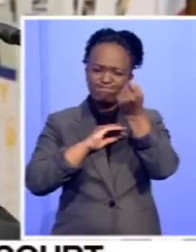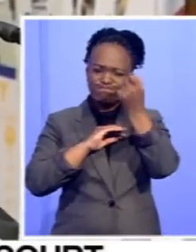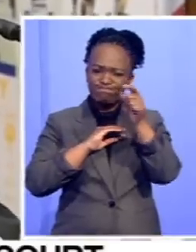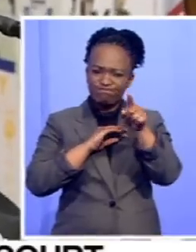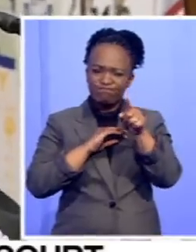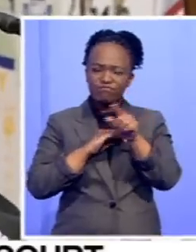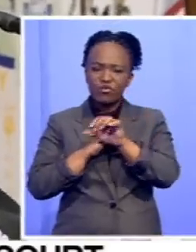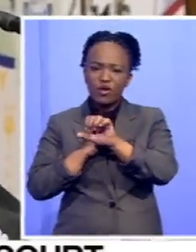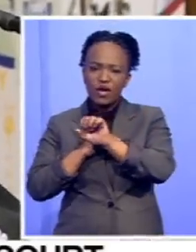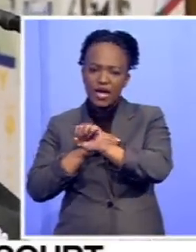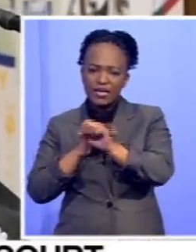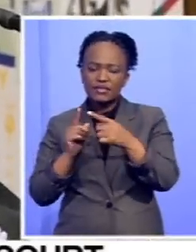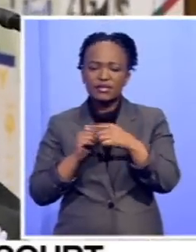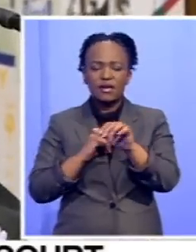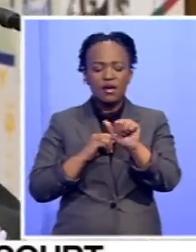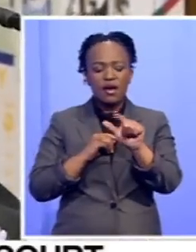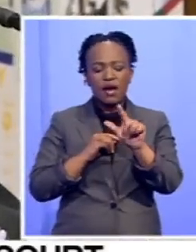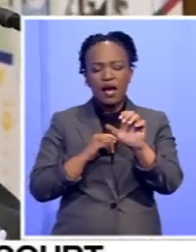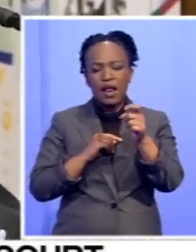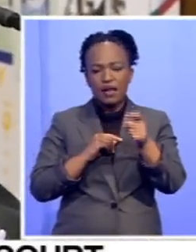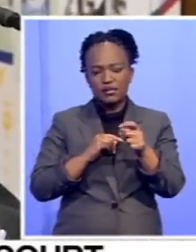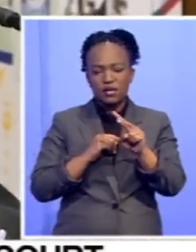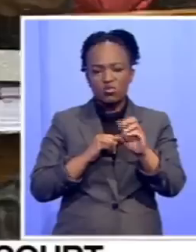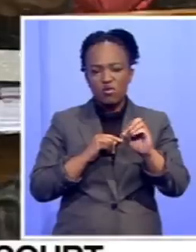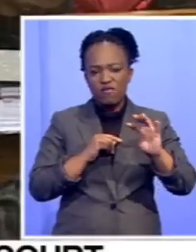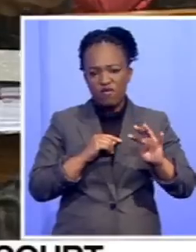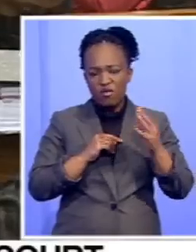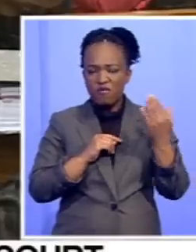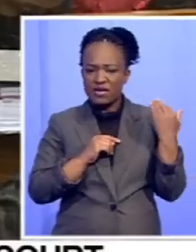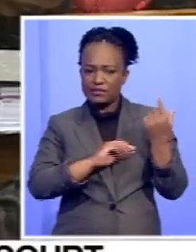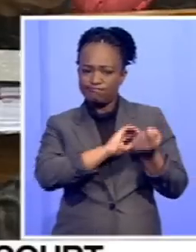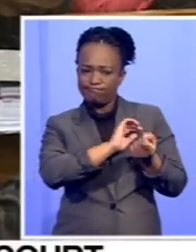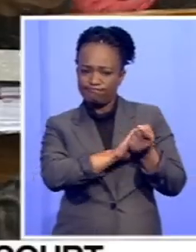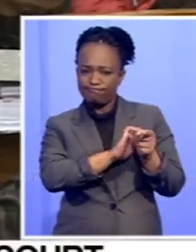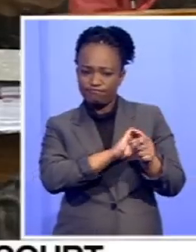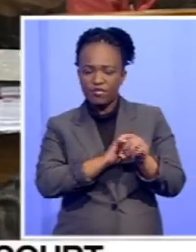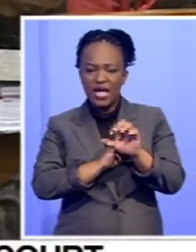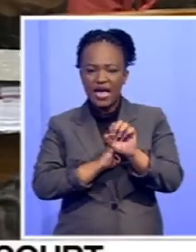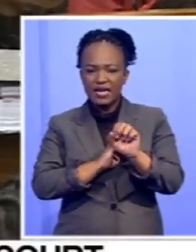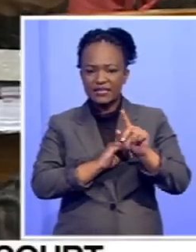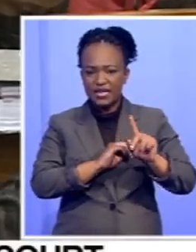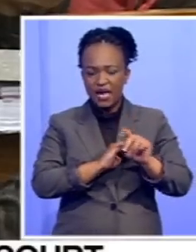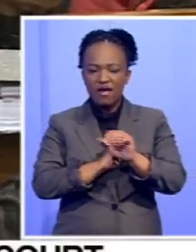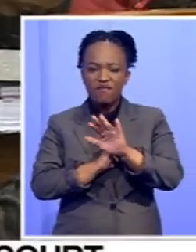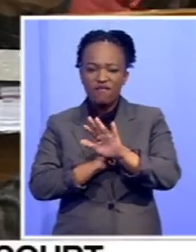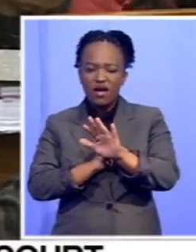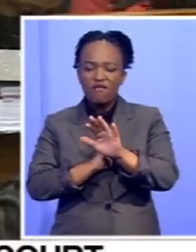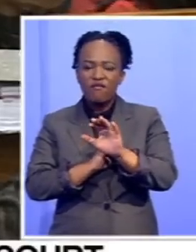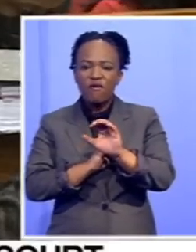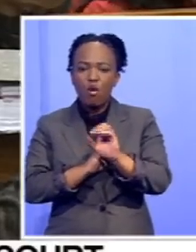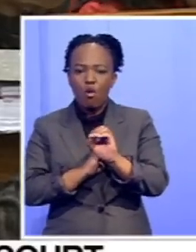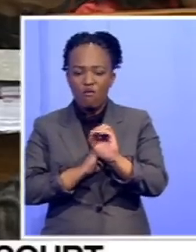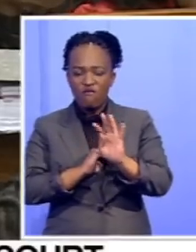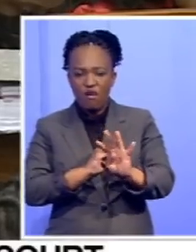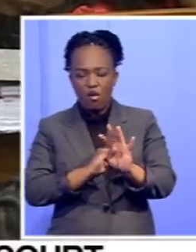versus Farco and others, 2004, 3 ALL, SA 501, SK at 504, I to J. The